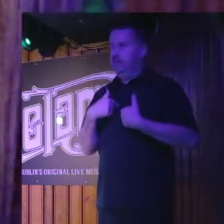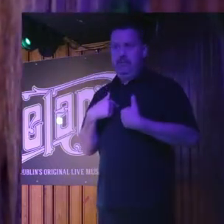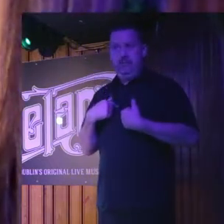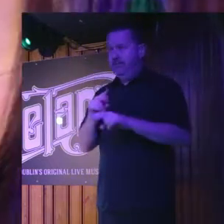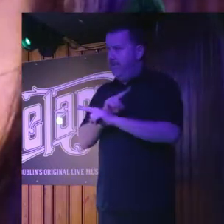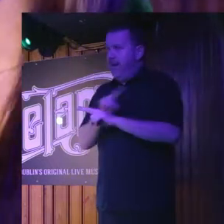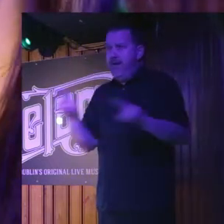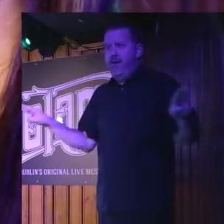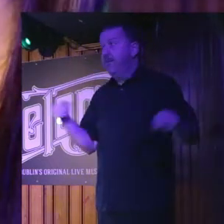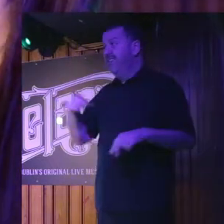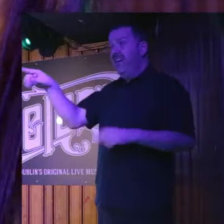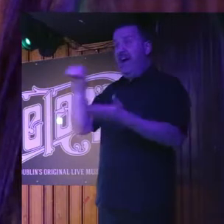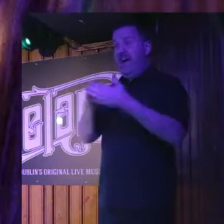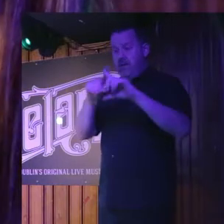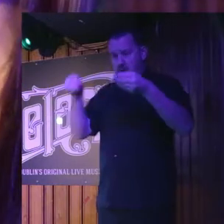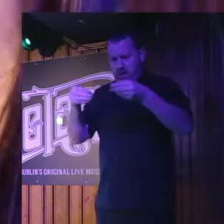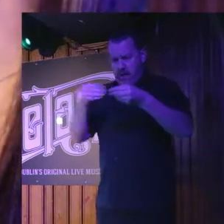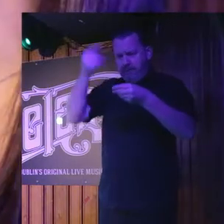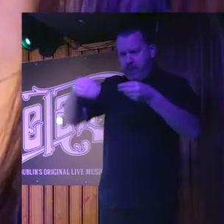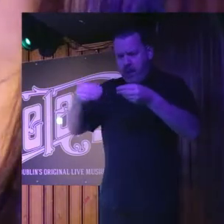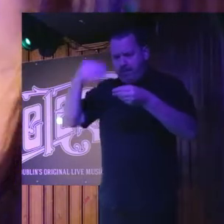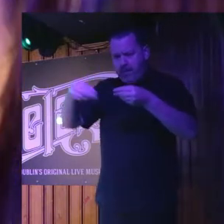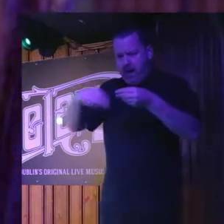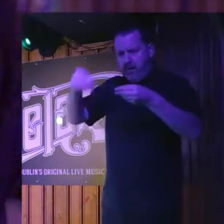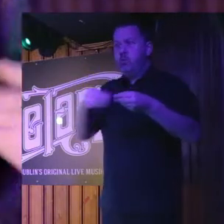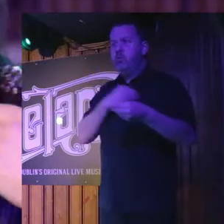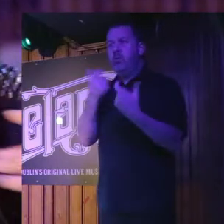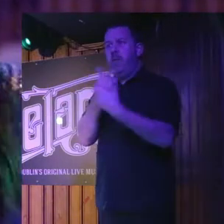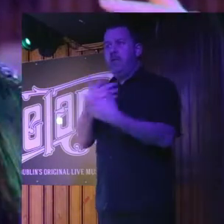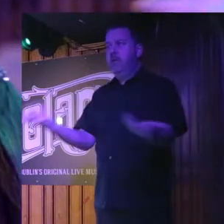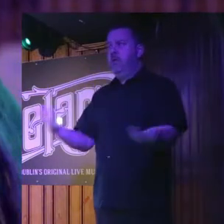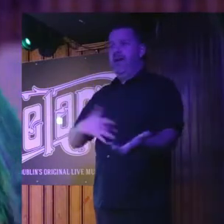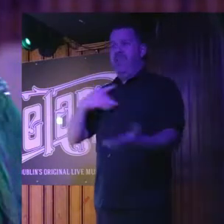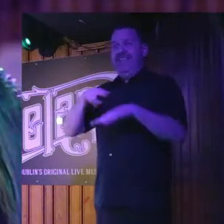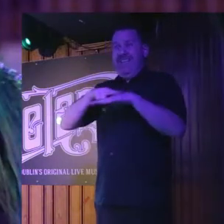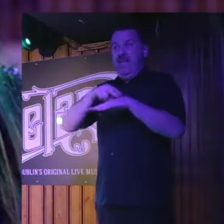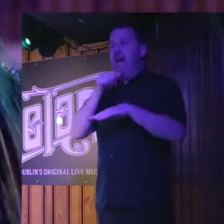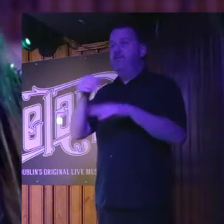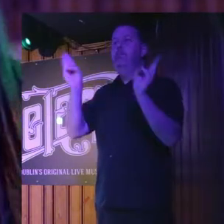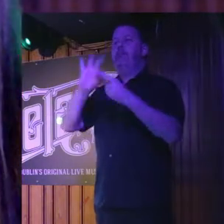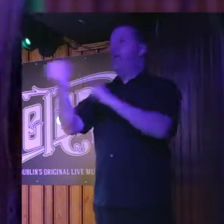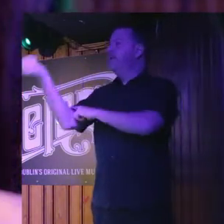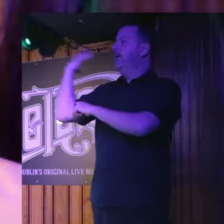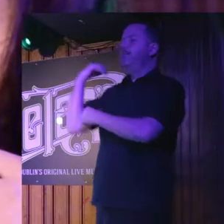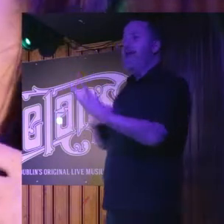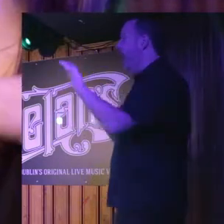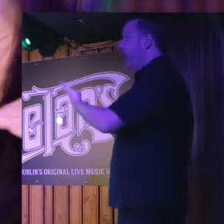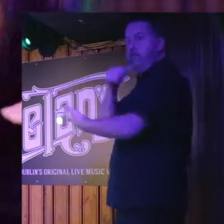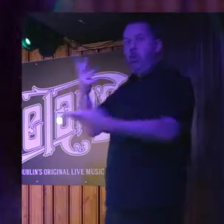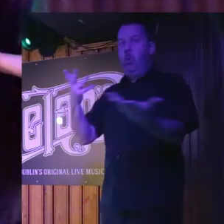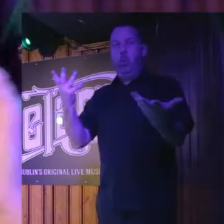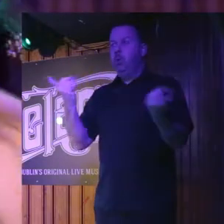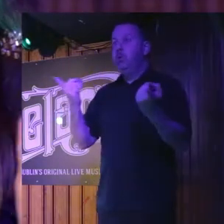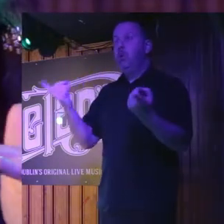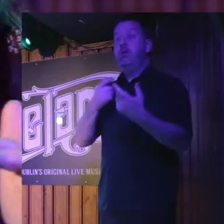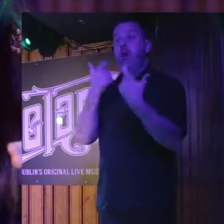I have brought cue cards to a comedy gig. I feel completely naked because there's no PowerPoint behind me. Comedy